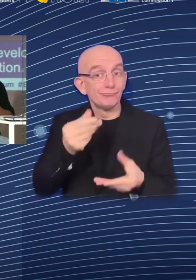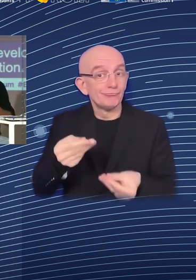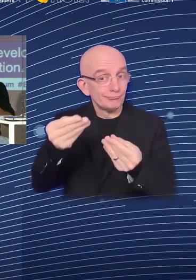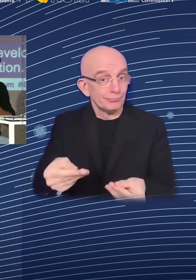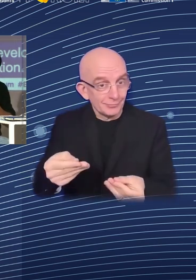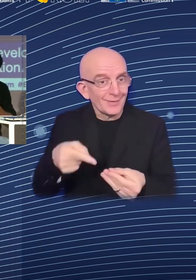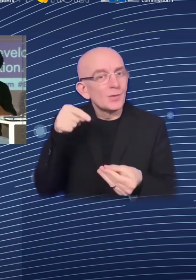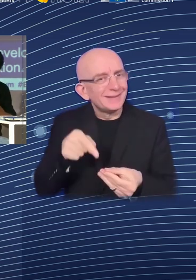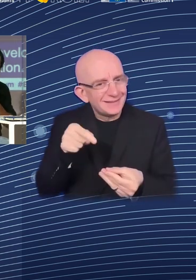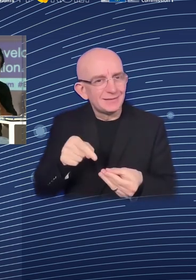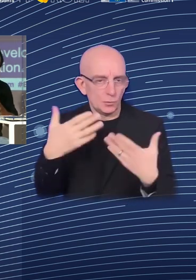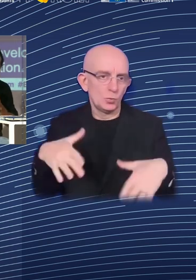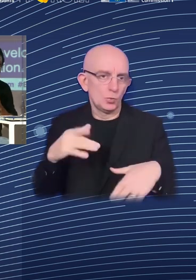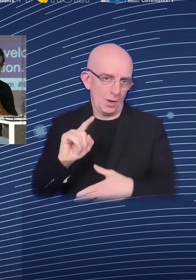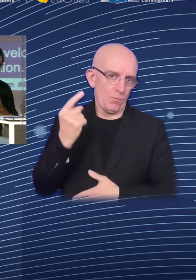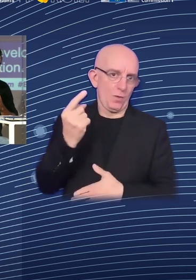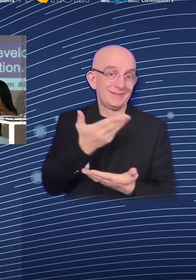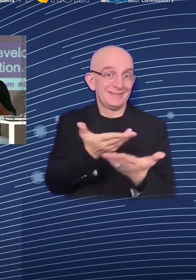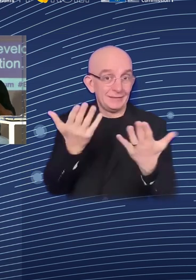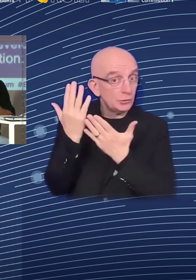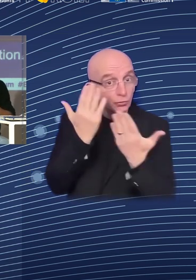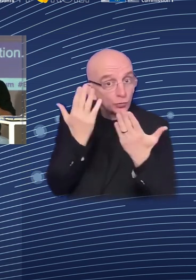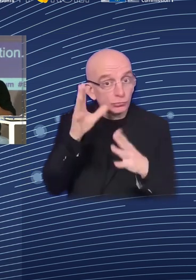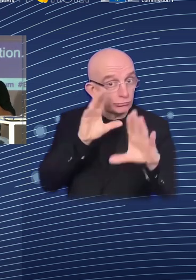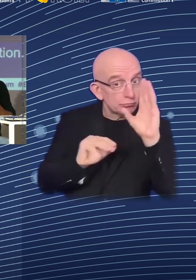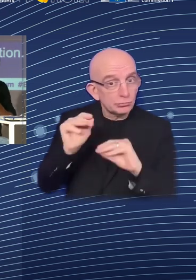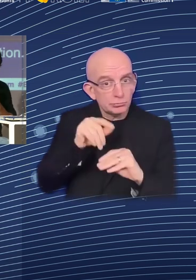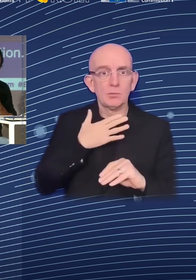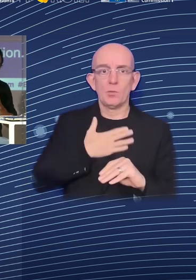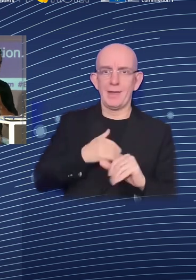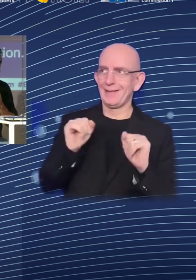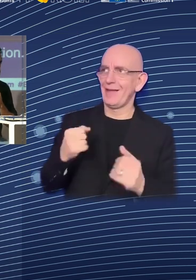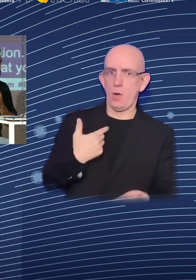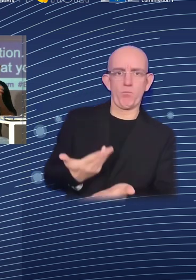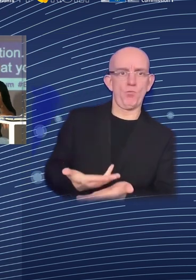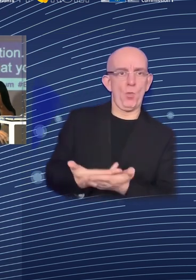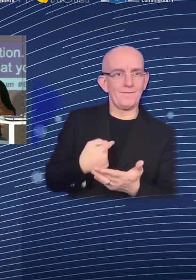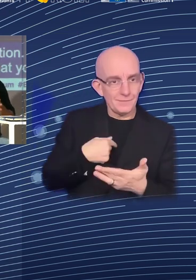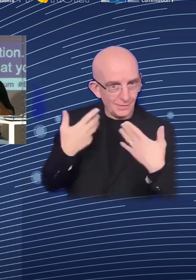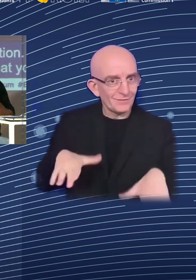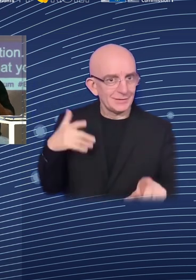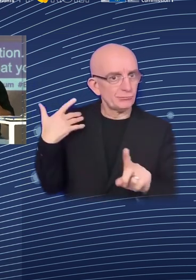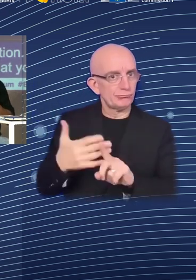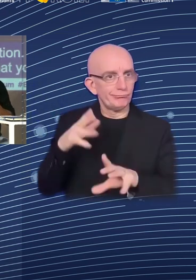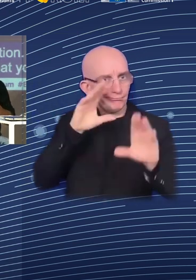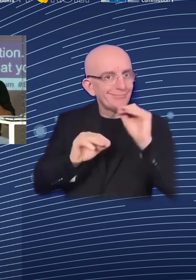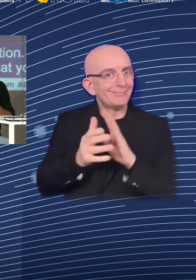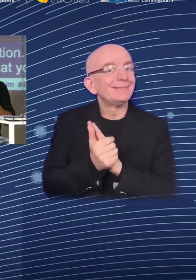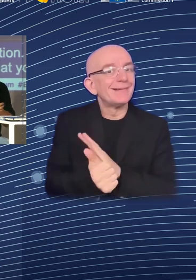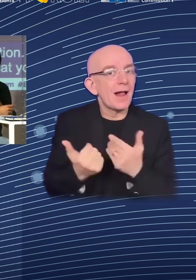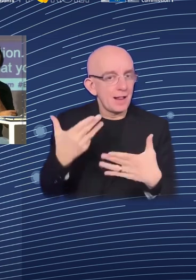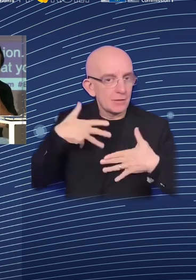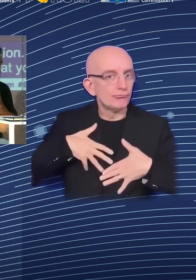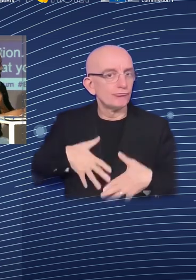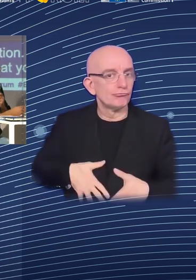to prove that you master some skills. Just some figure in France today, so